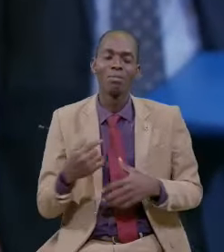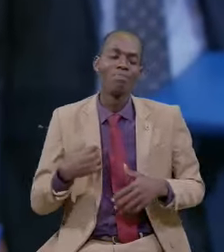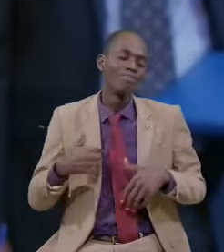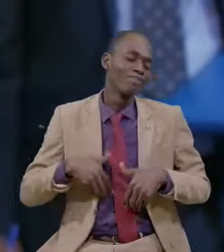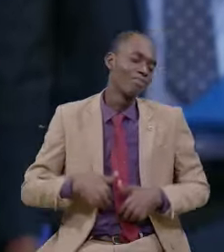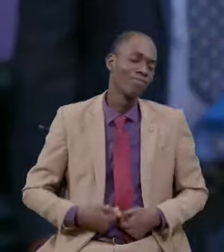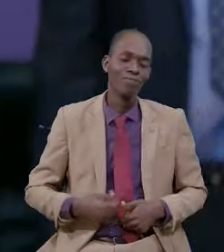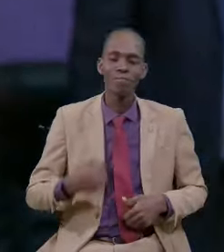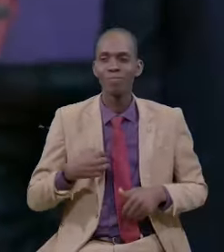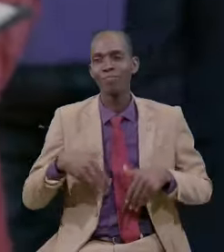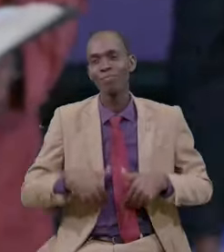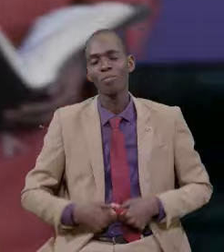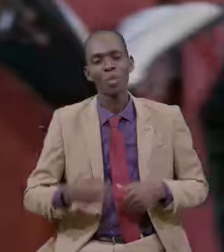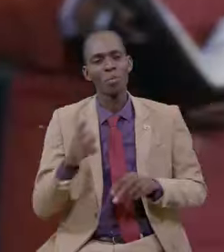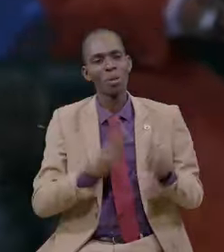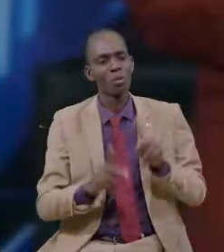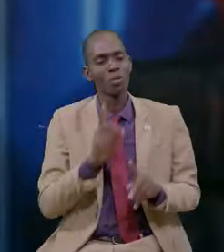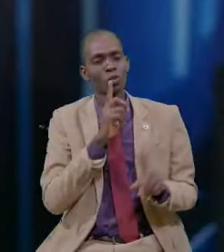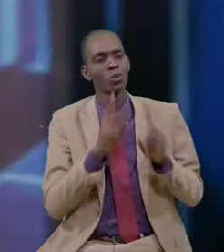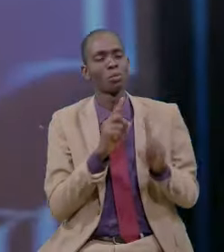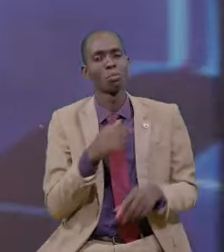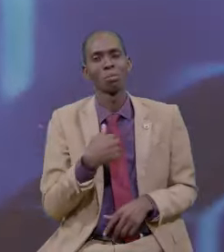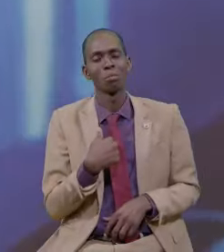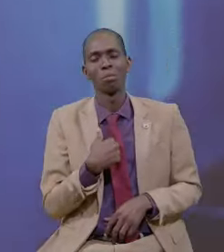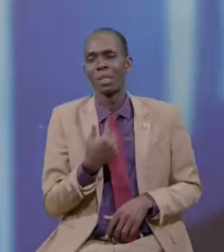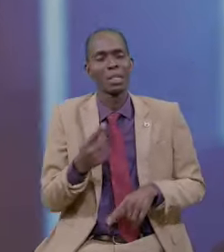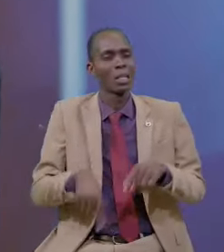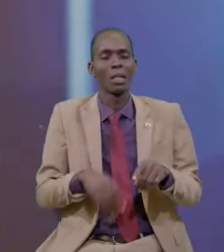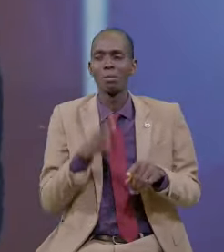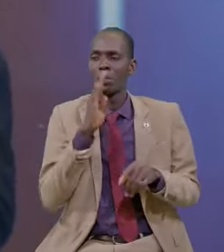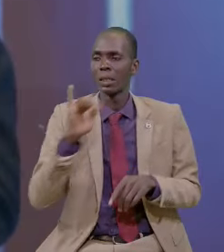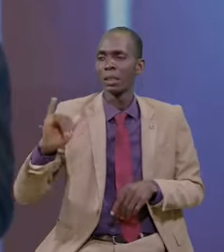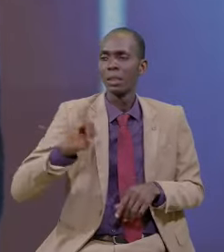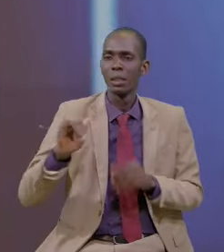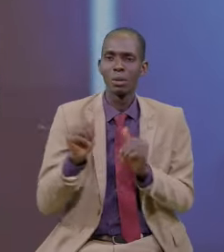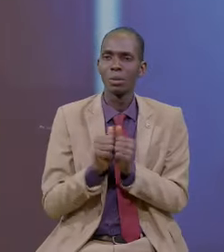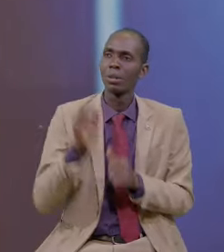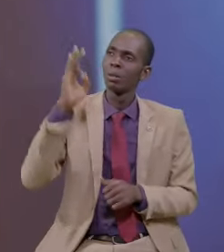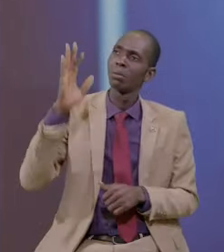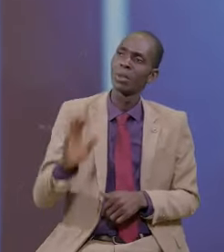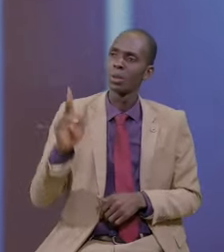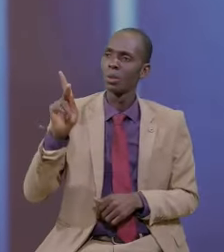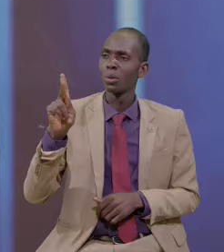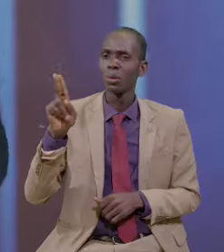I'm tired of the people say, I can't be like Pastor Kumuyi.